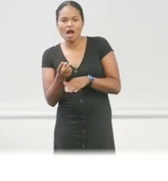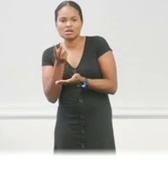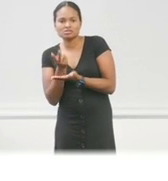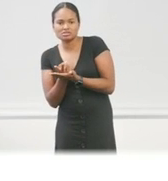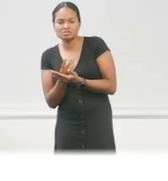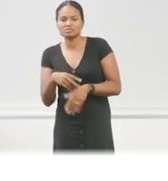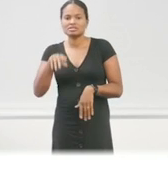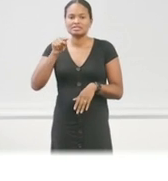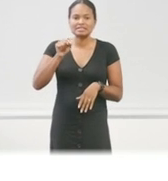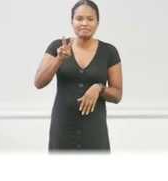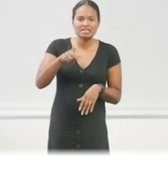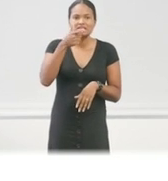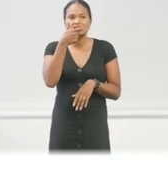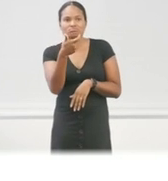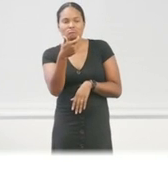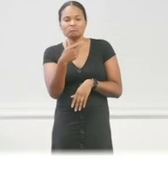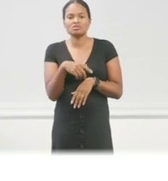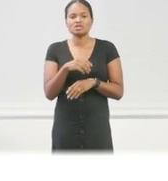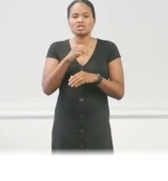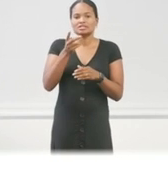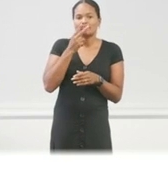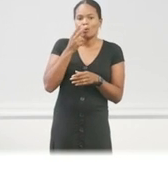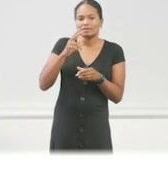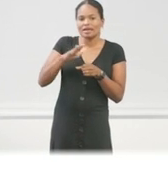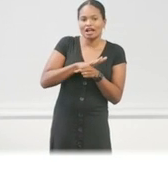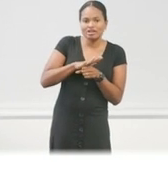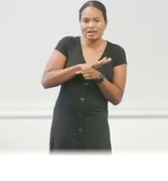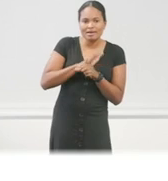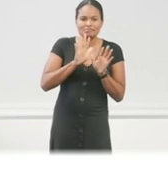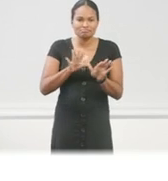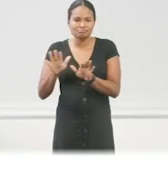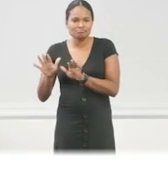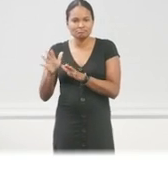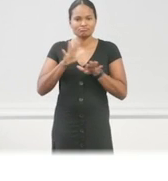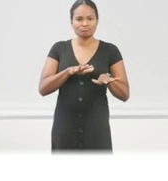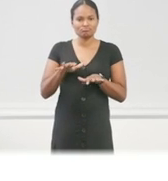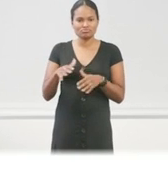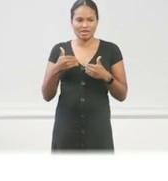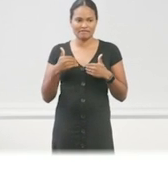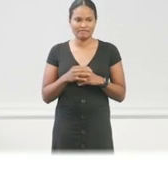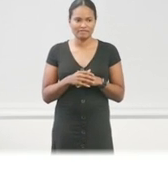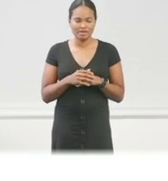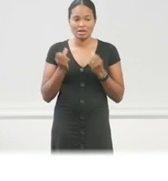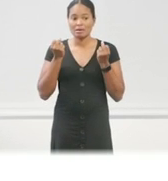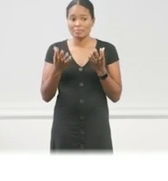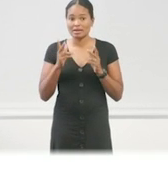security, smoking areas, and everything else for people. We have a lot of people who come in to keep their